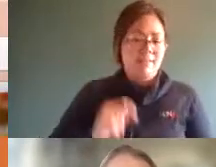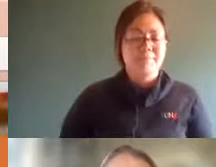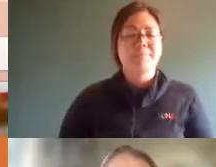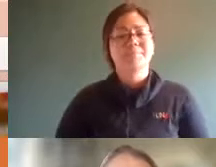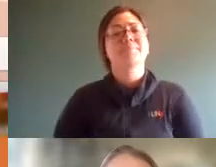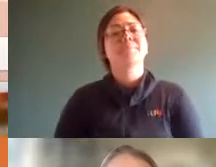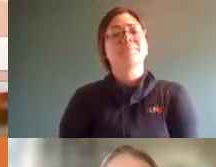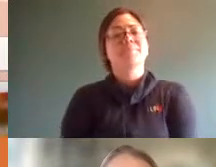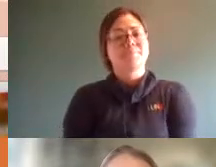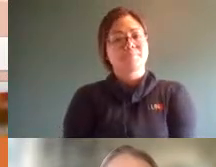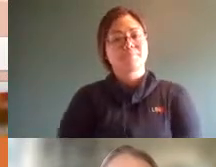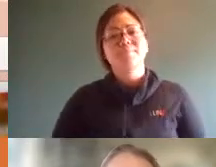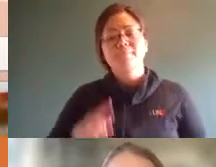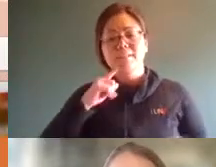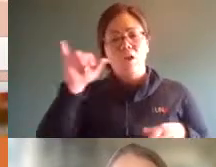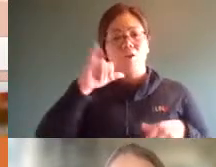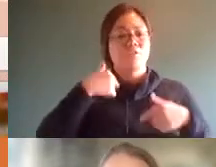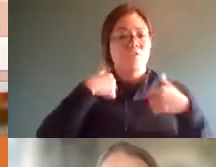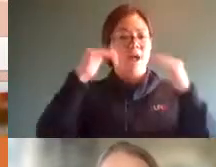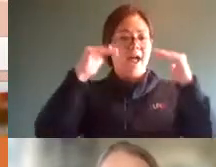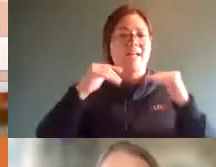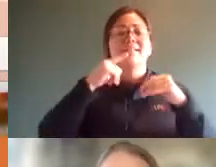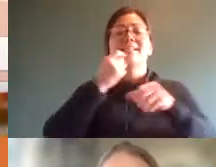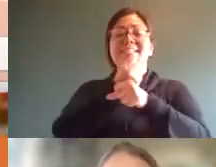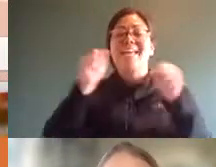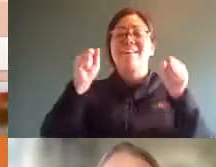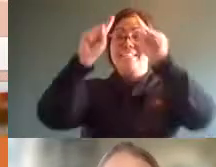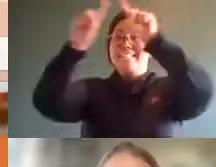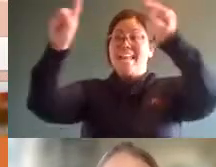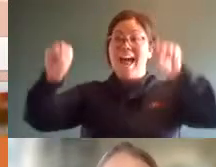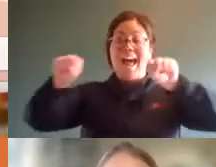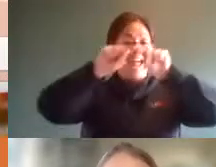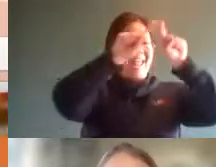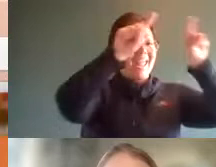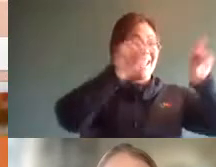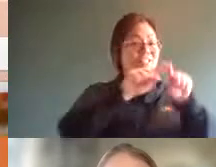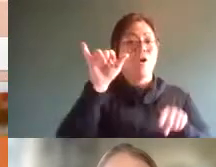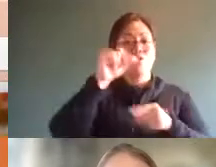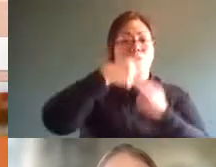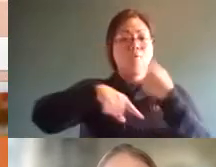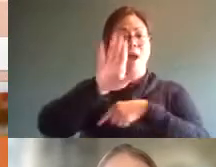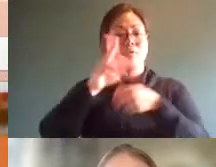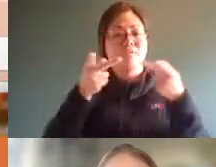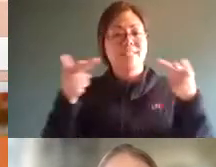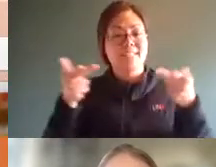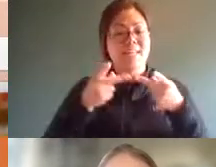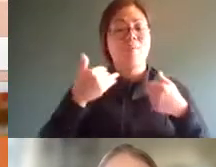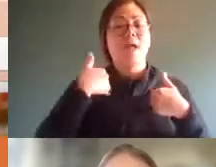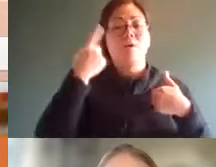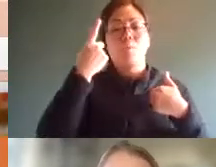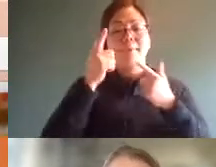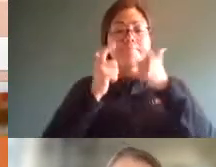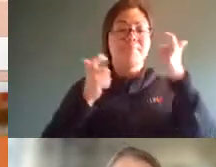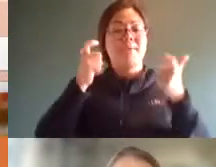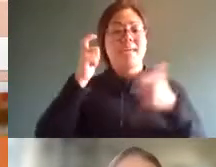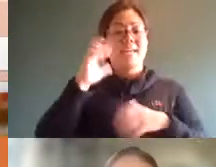Here, I also made a note about thinking about safety signage around your facility. We did have one major client who had